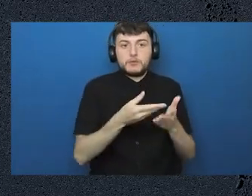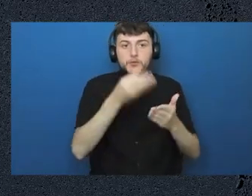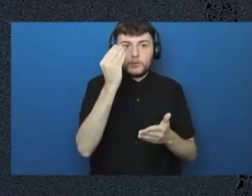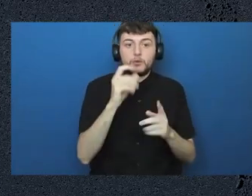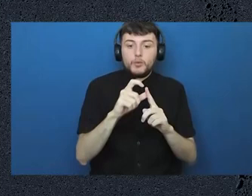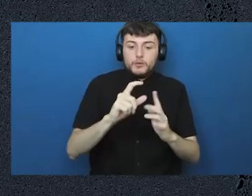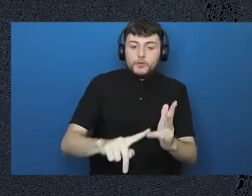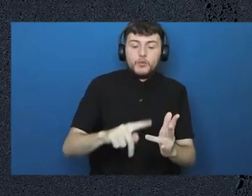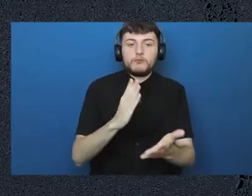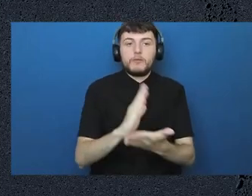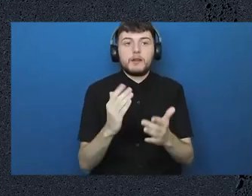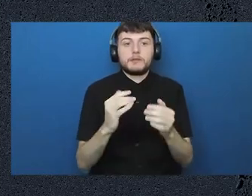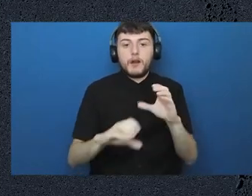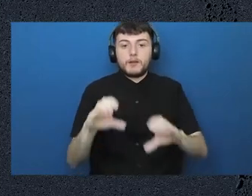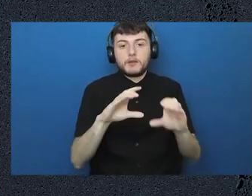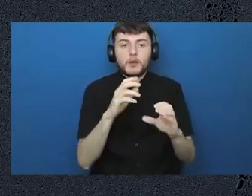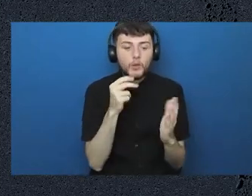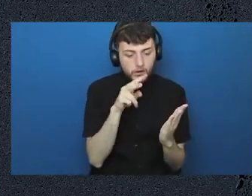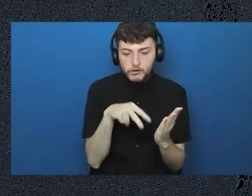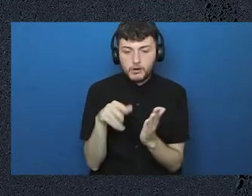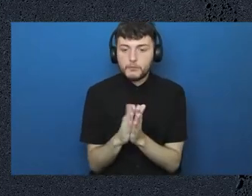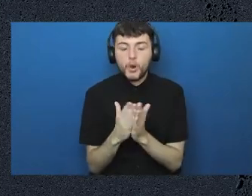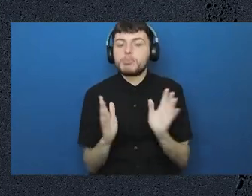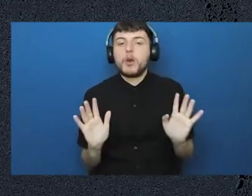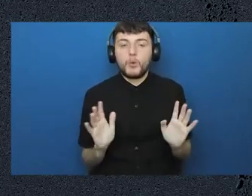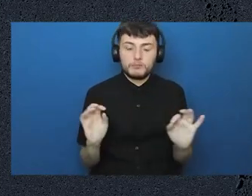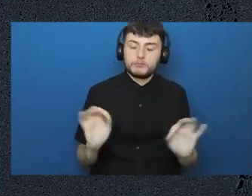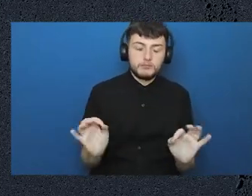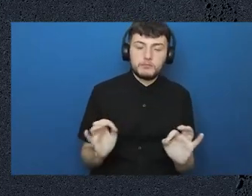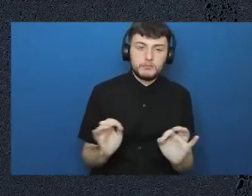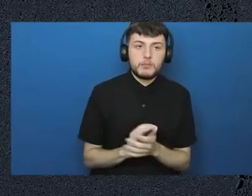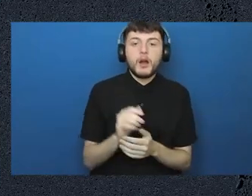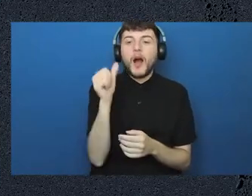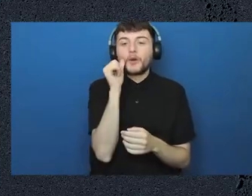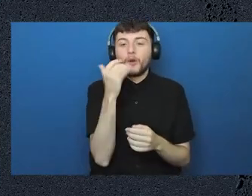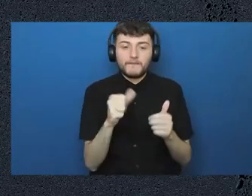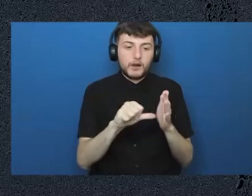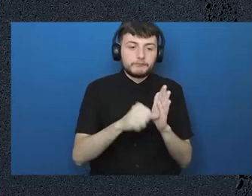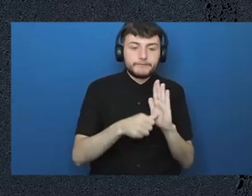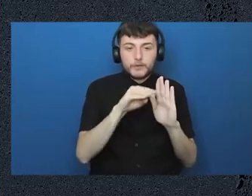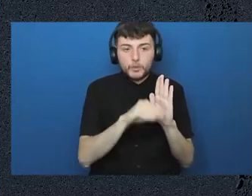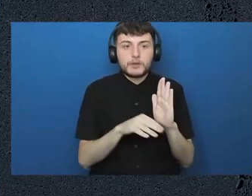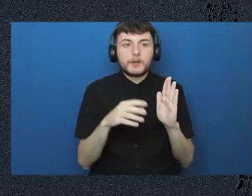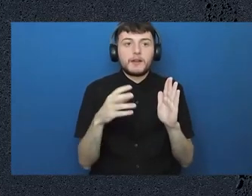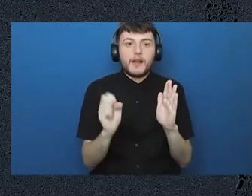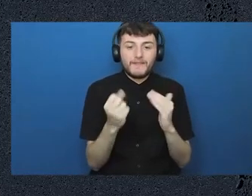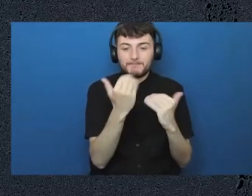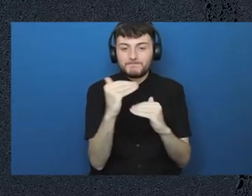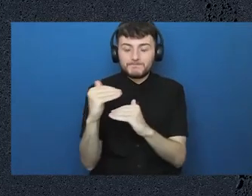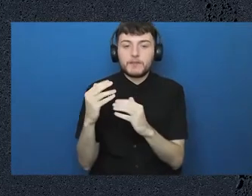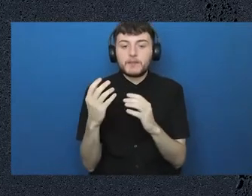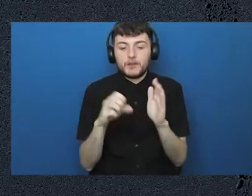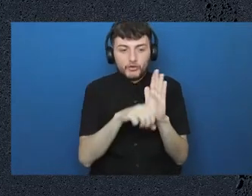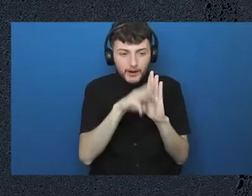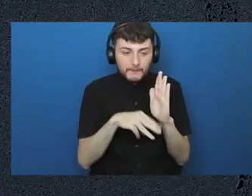science, not learning it from a textbook. I know that, you know, there's constraints, but actually getting them to do authentic